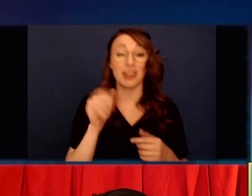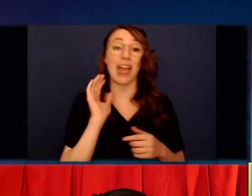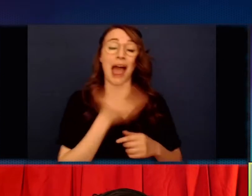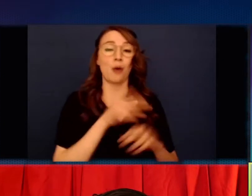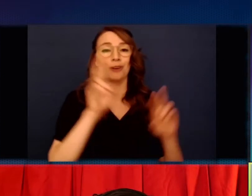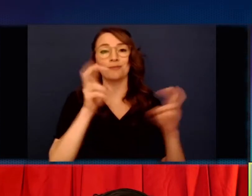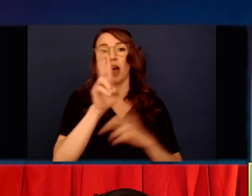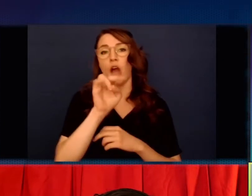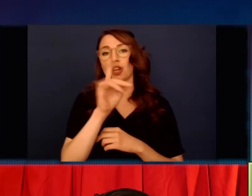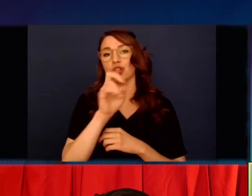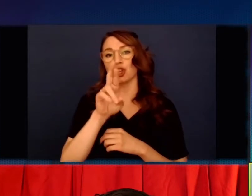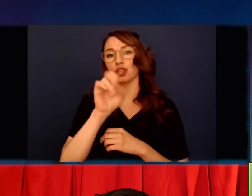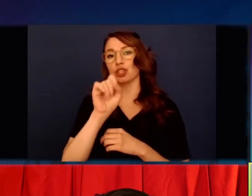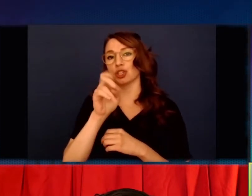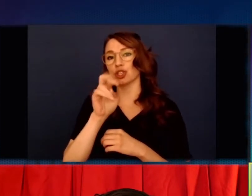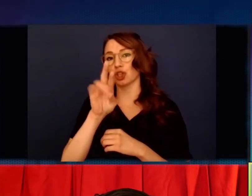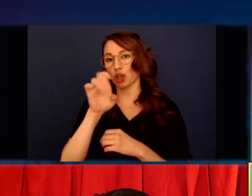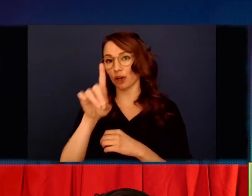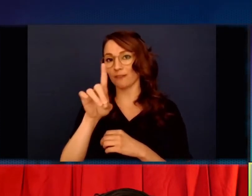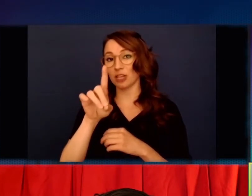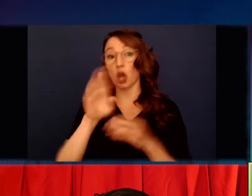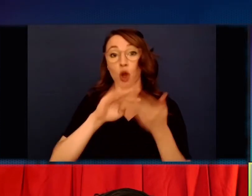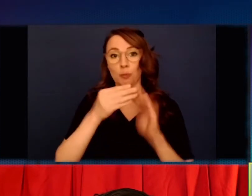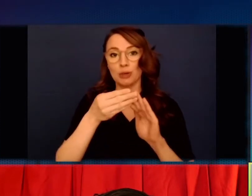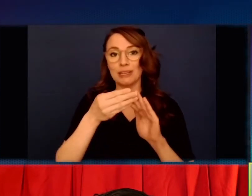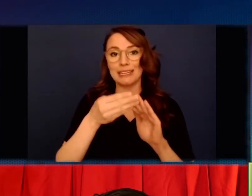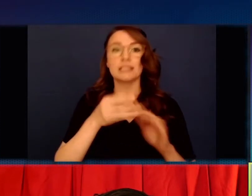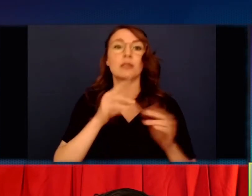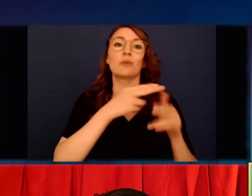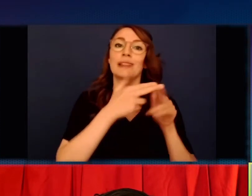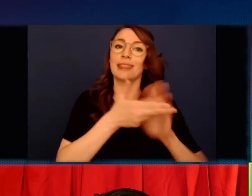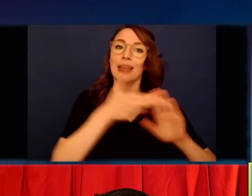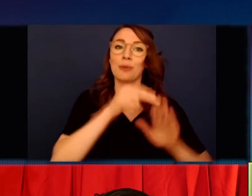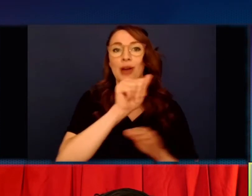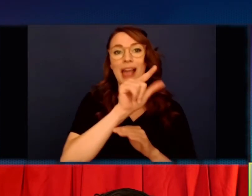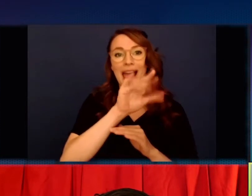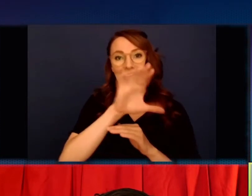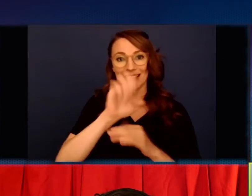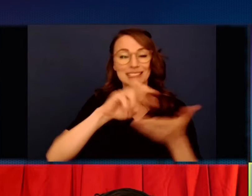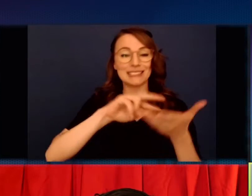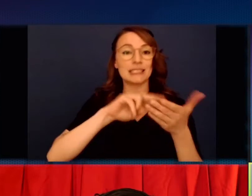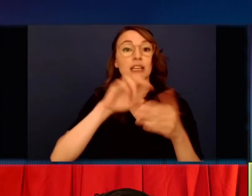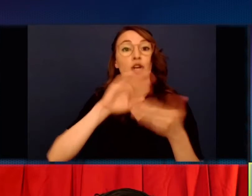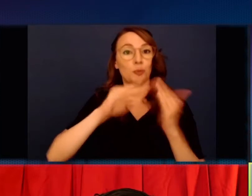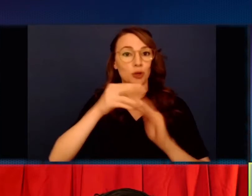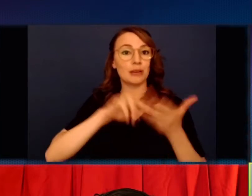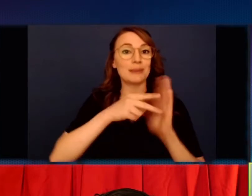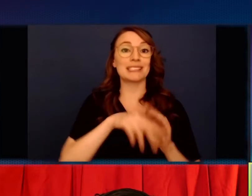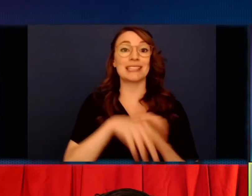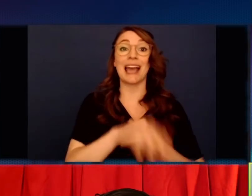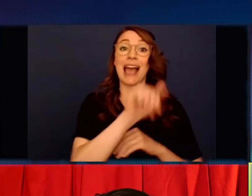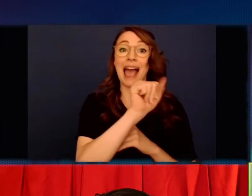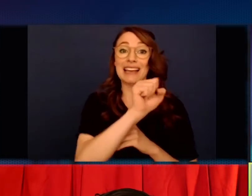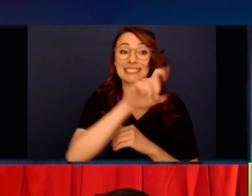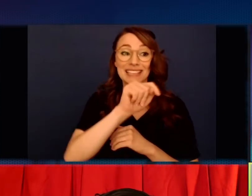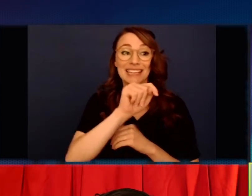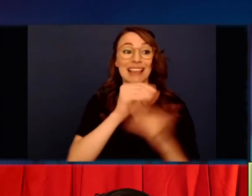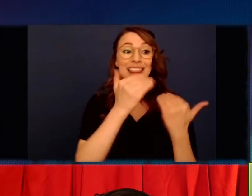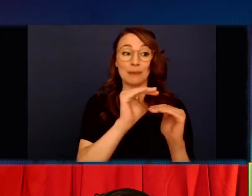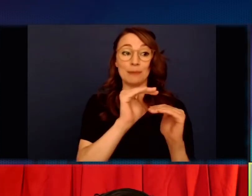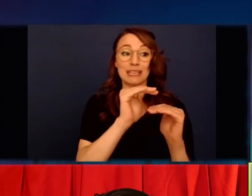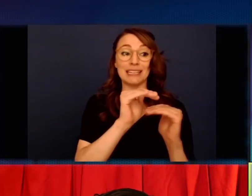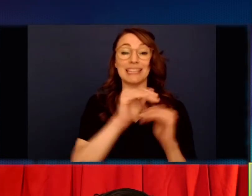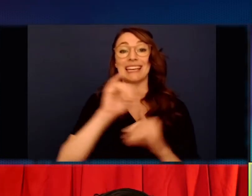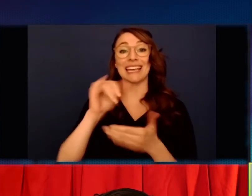communities as ALICE communities. They are asset limited, income constrained, but employed. These